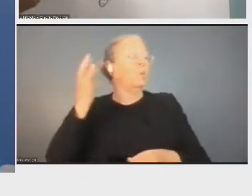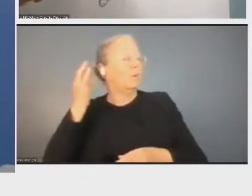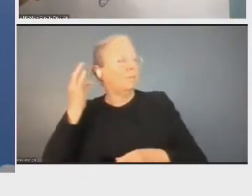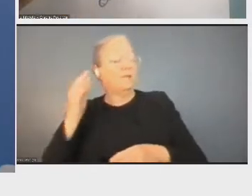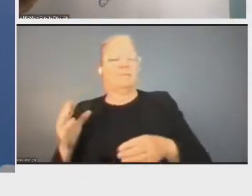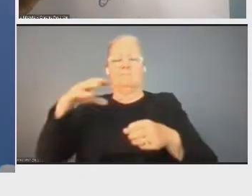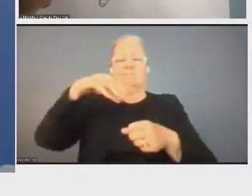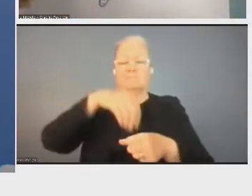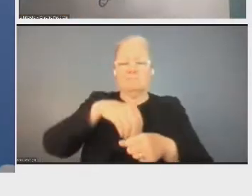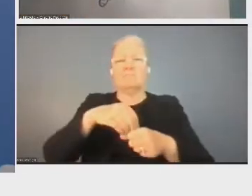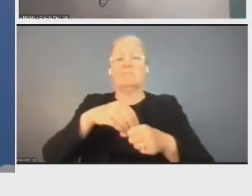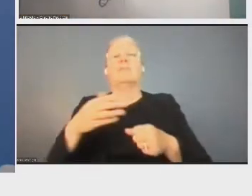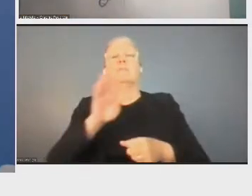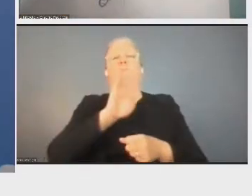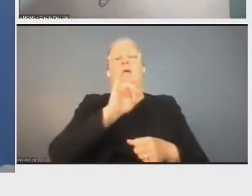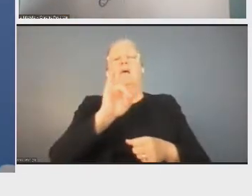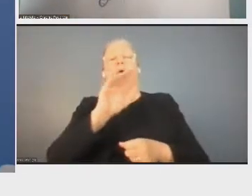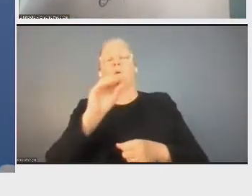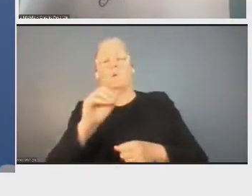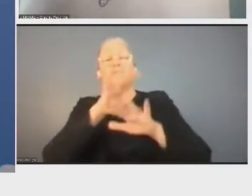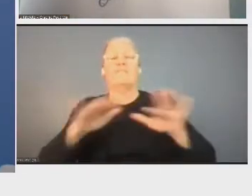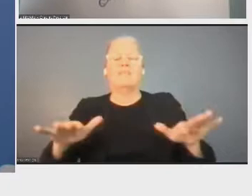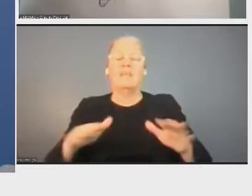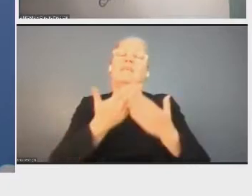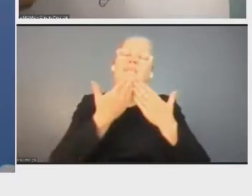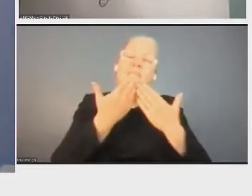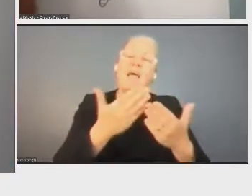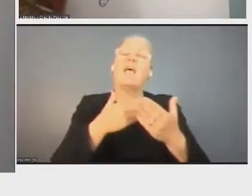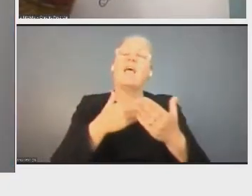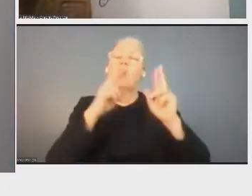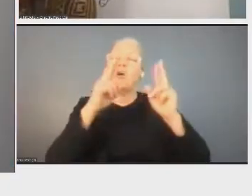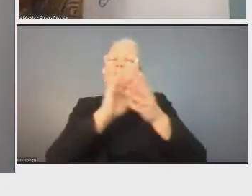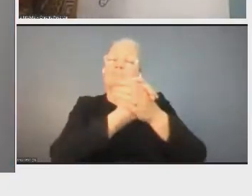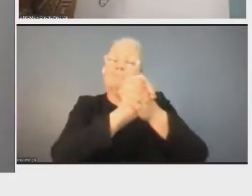biodiversity. Thank you, and I wish you fruitful discussions.